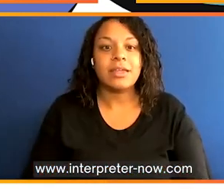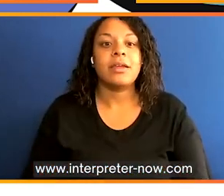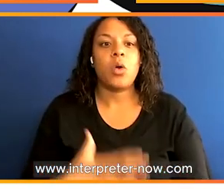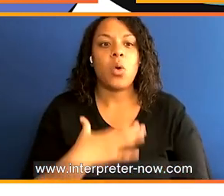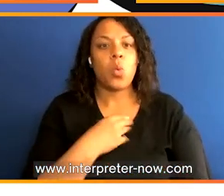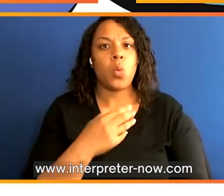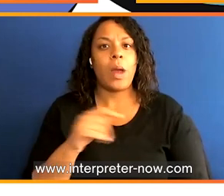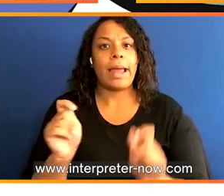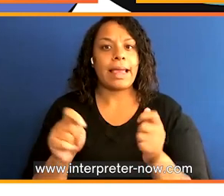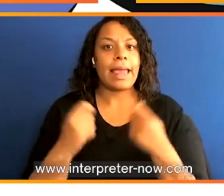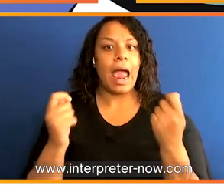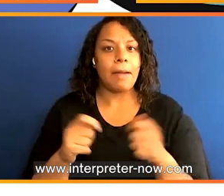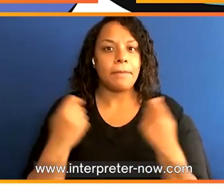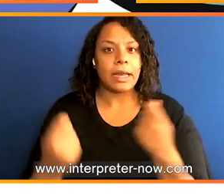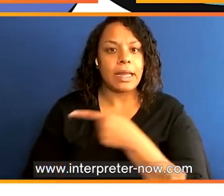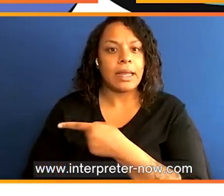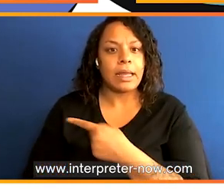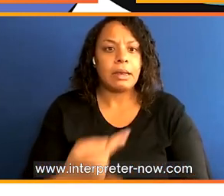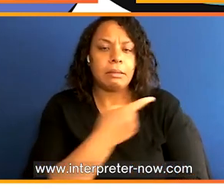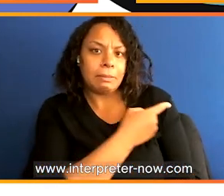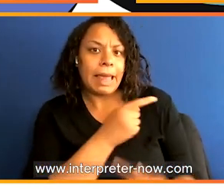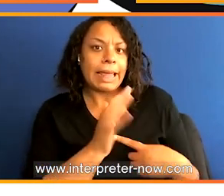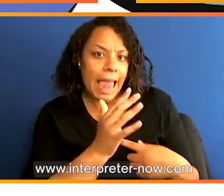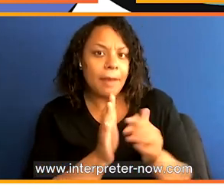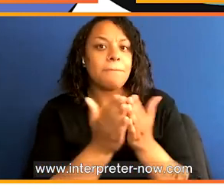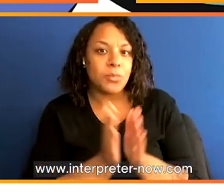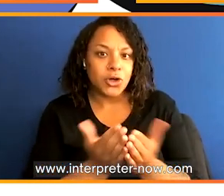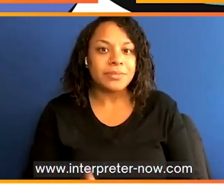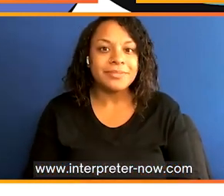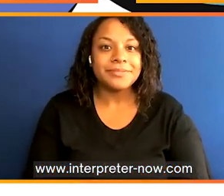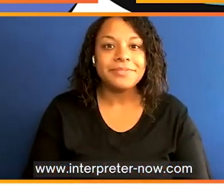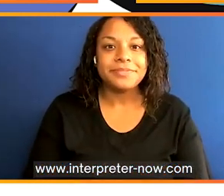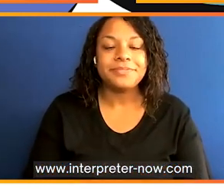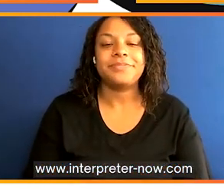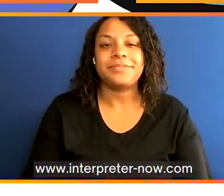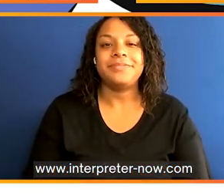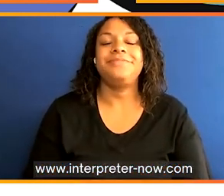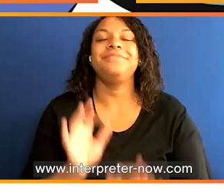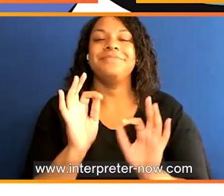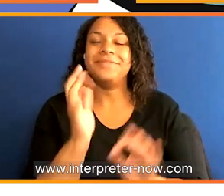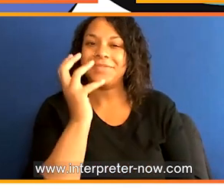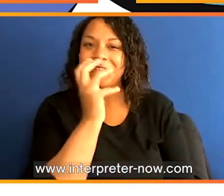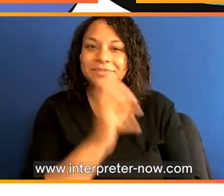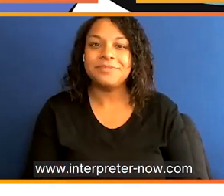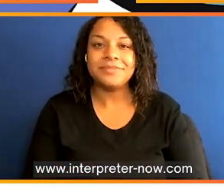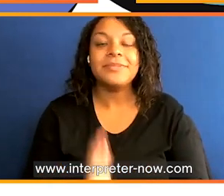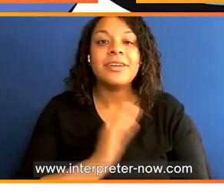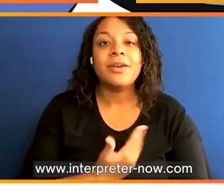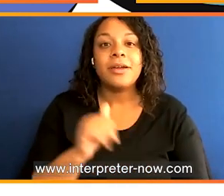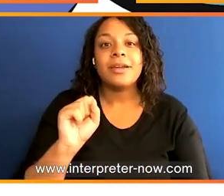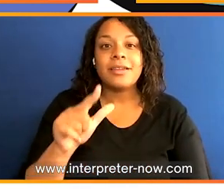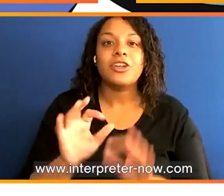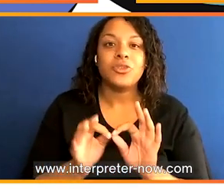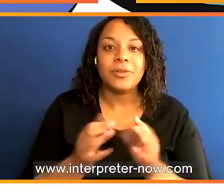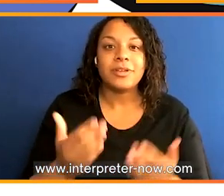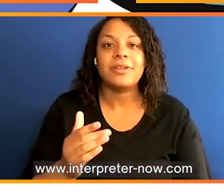think over my shoulder might be a candle and a couple of books as well. Awesome. Awesome. And our ASL interpreters